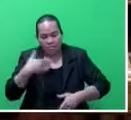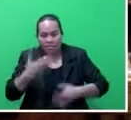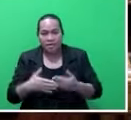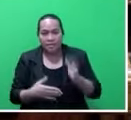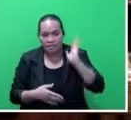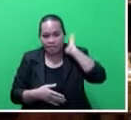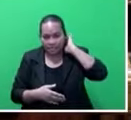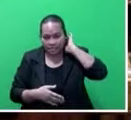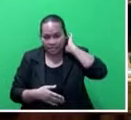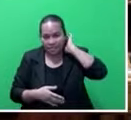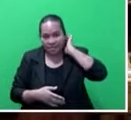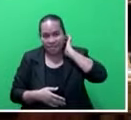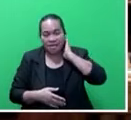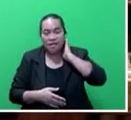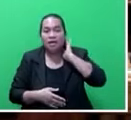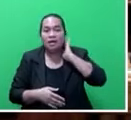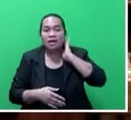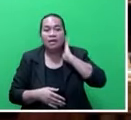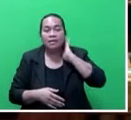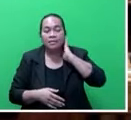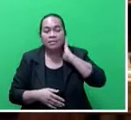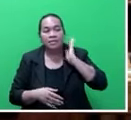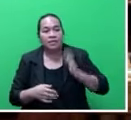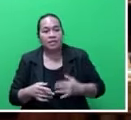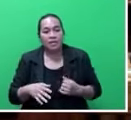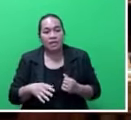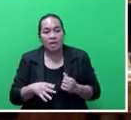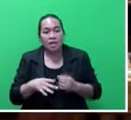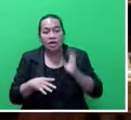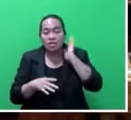the figures here. The figures here will show